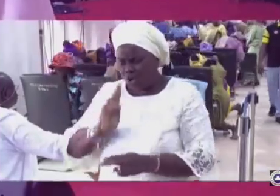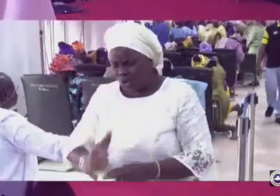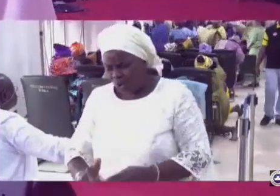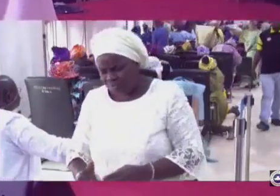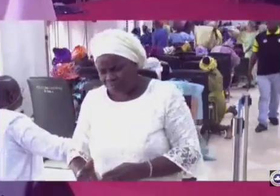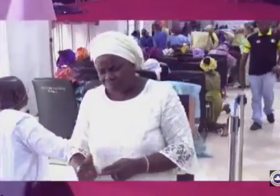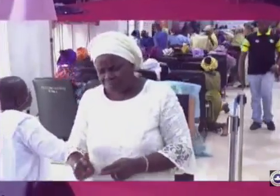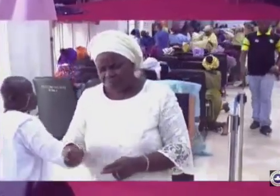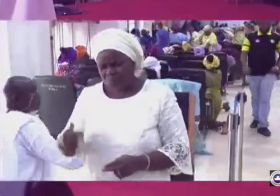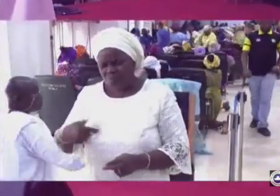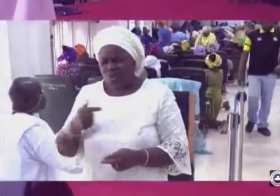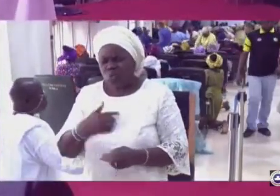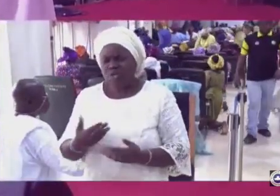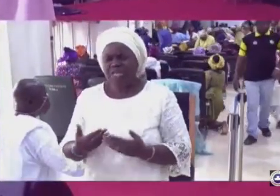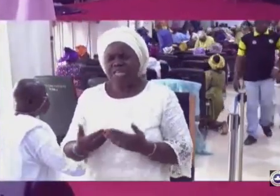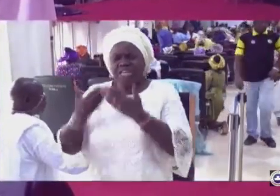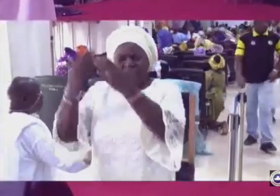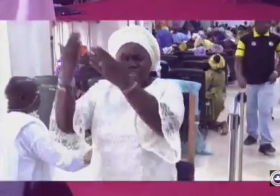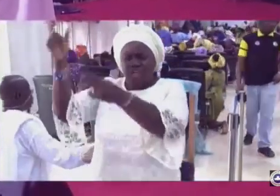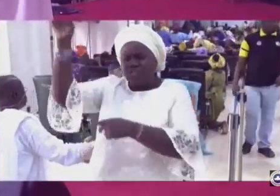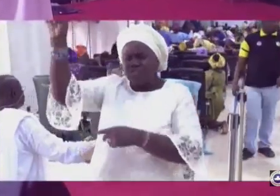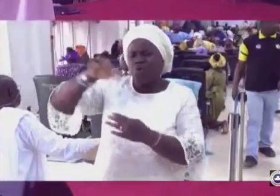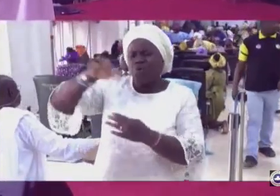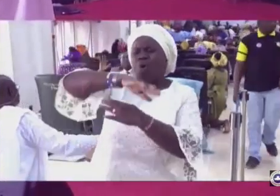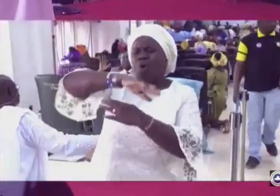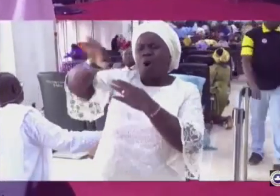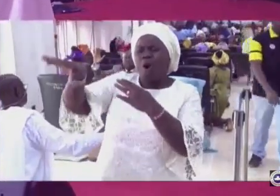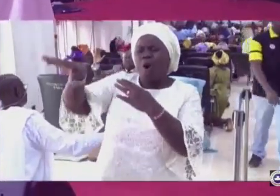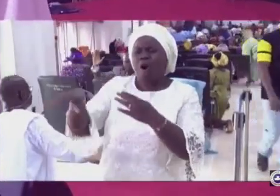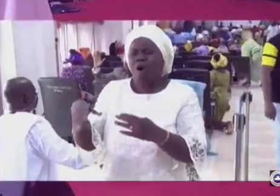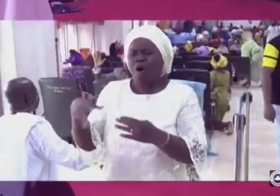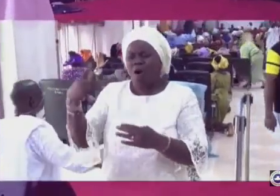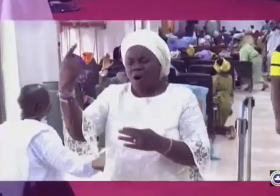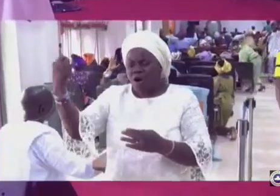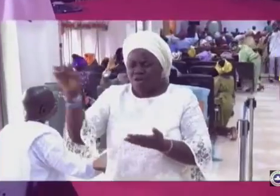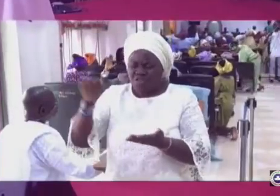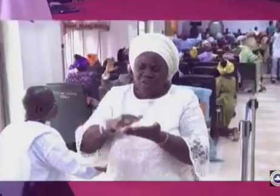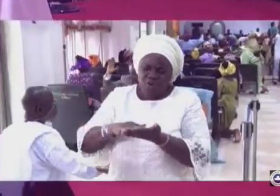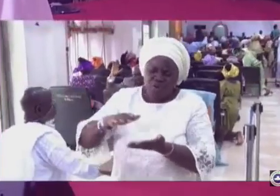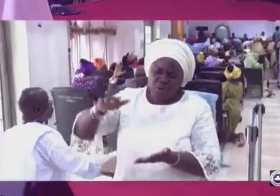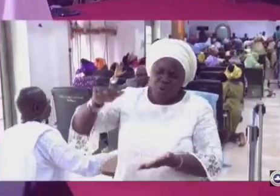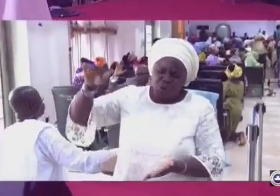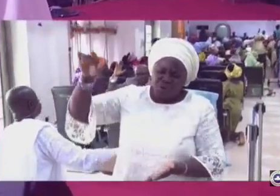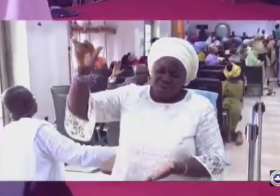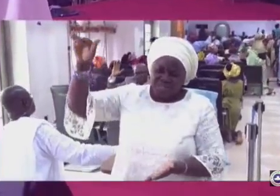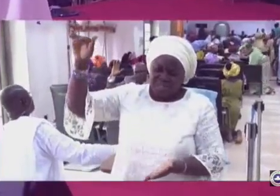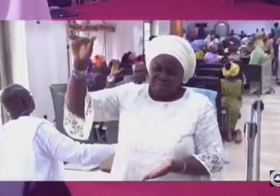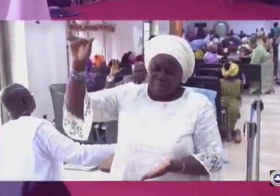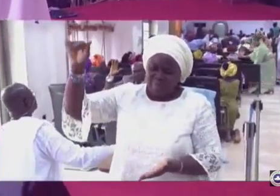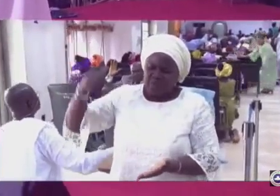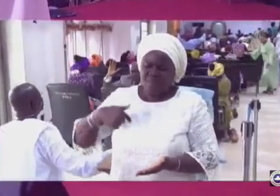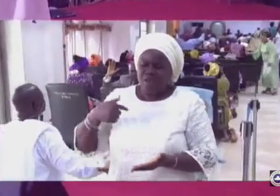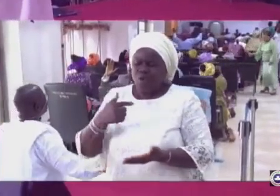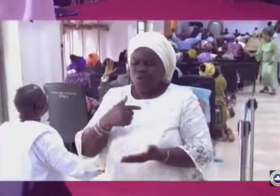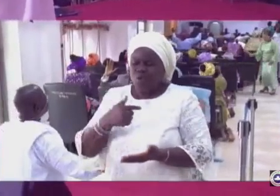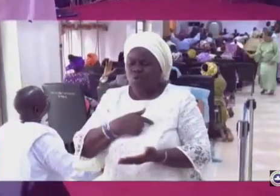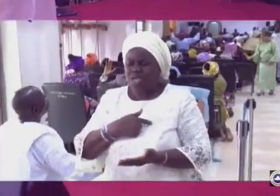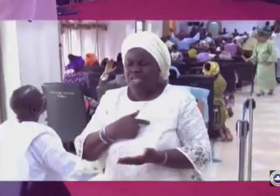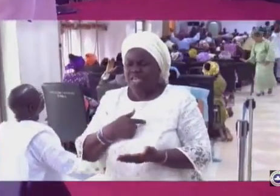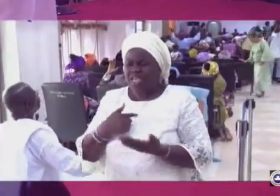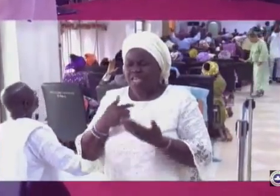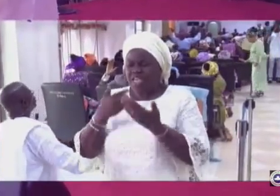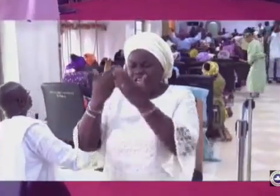honor. We give you all the glory.